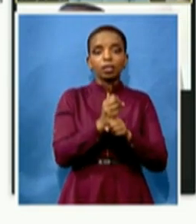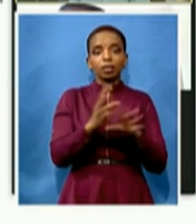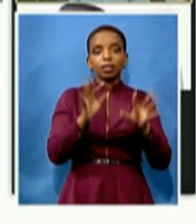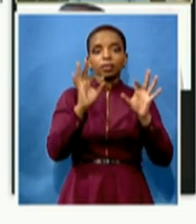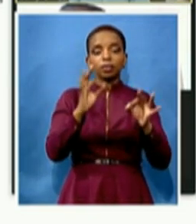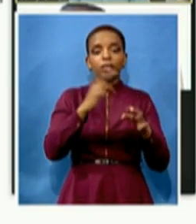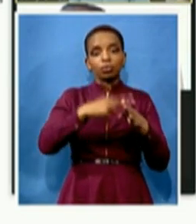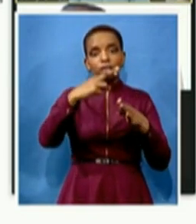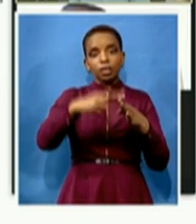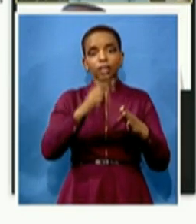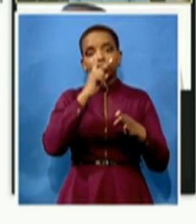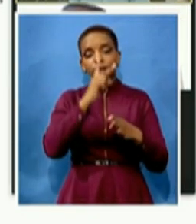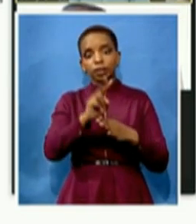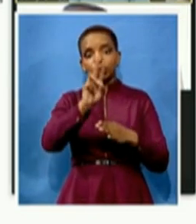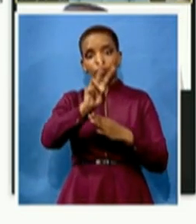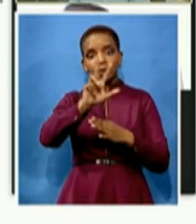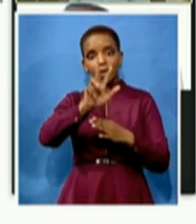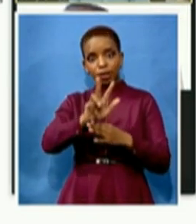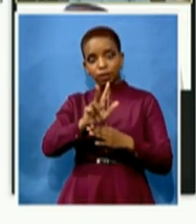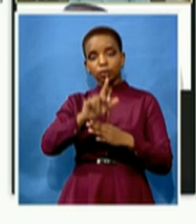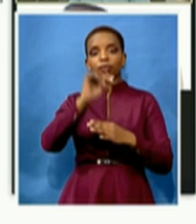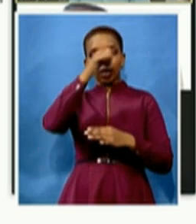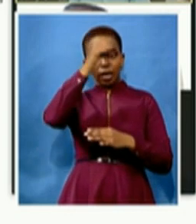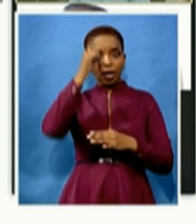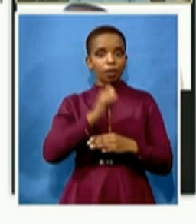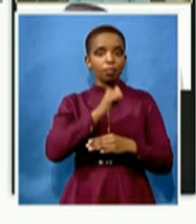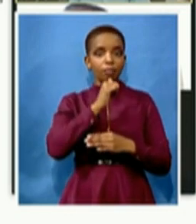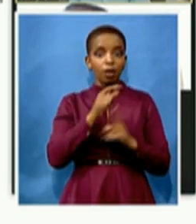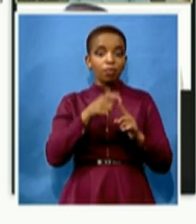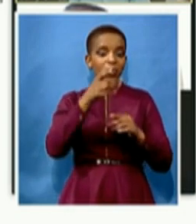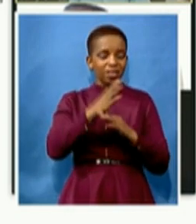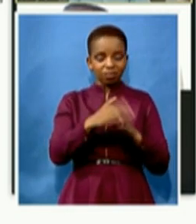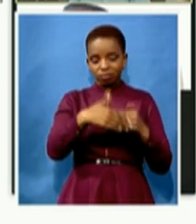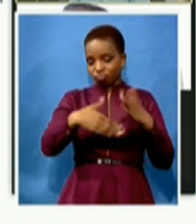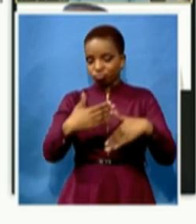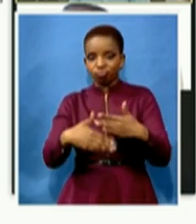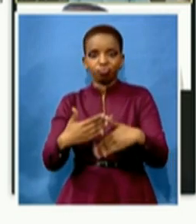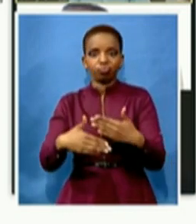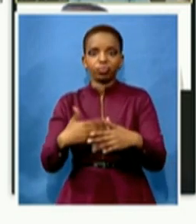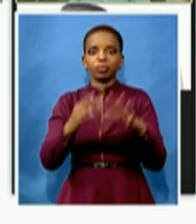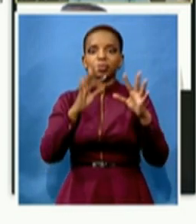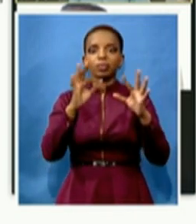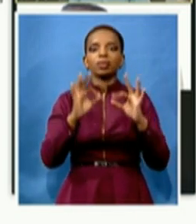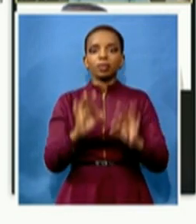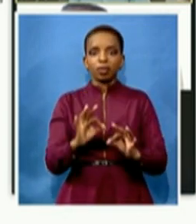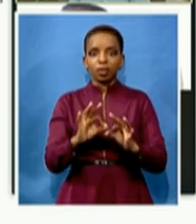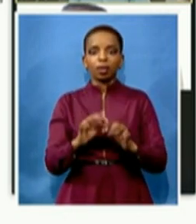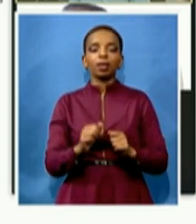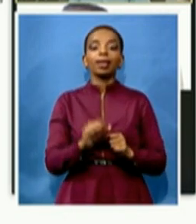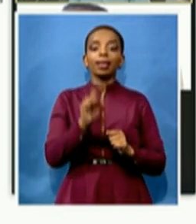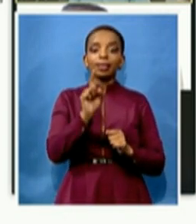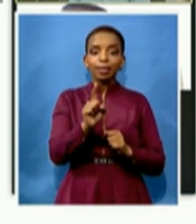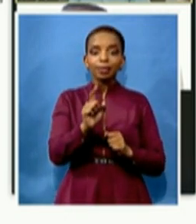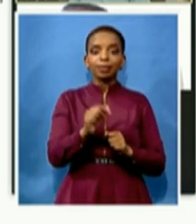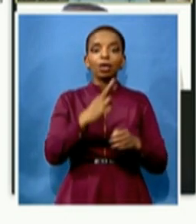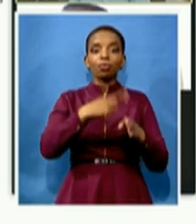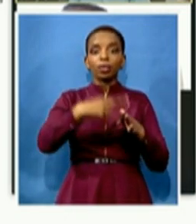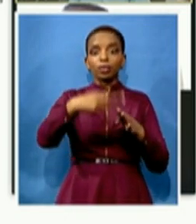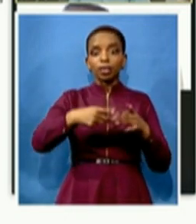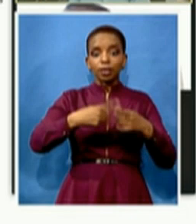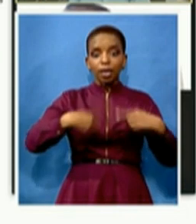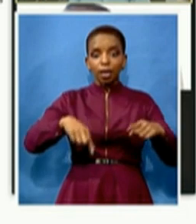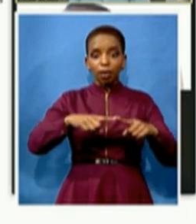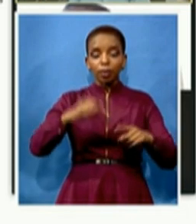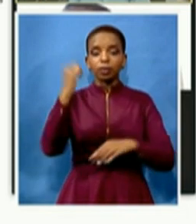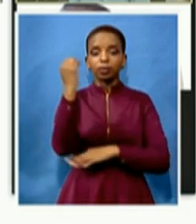received significant critique. I've presented our results to close on 1,000 of the actuarial